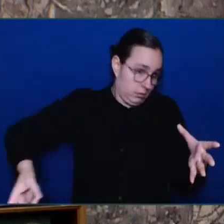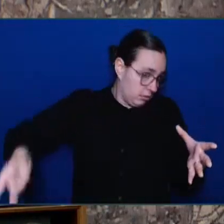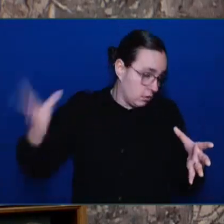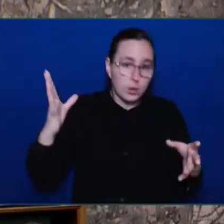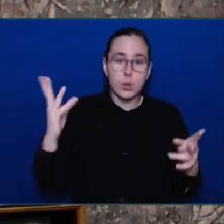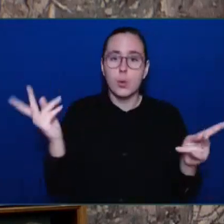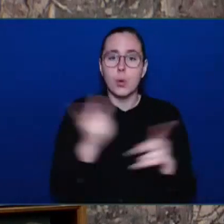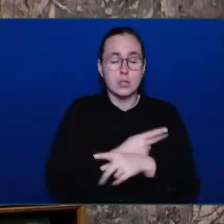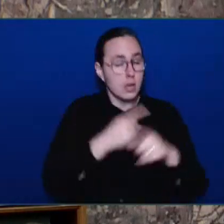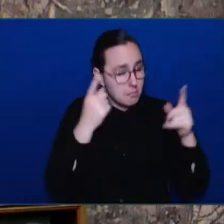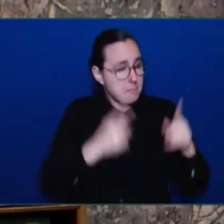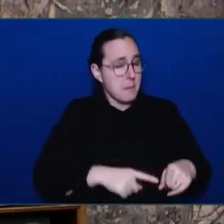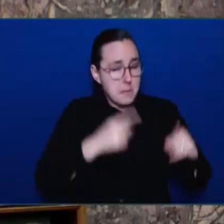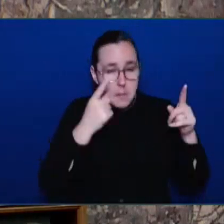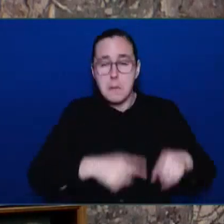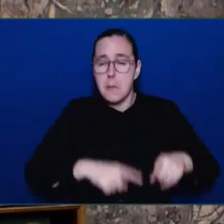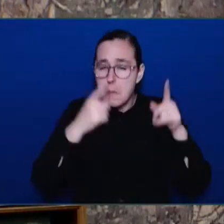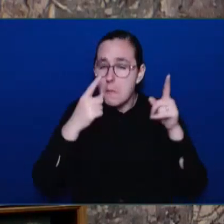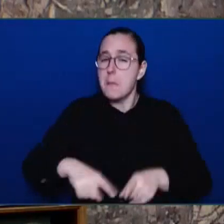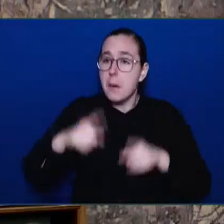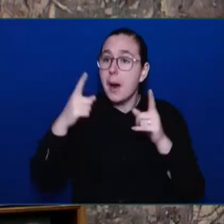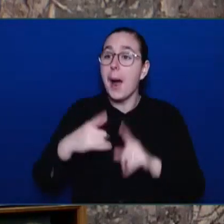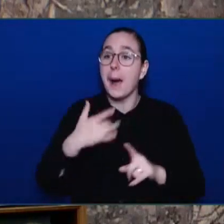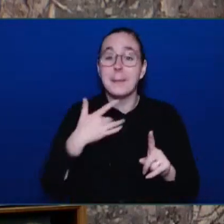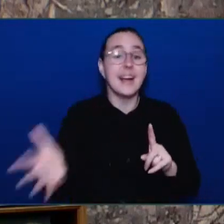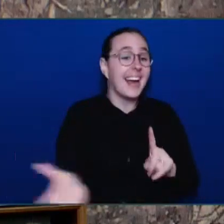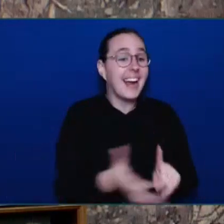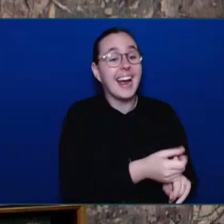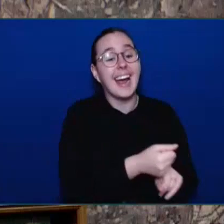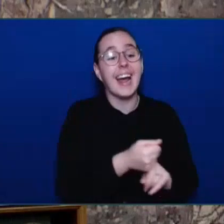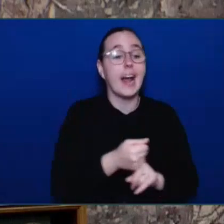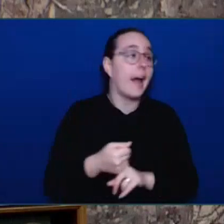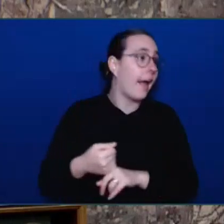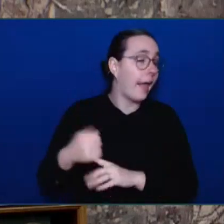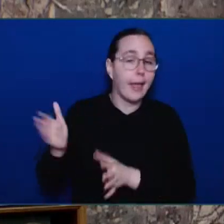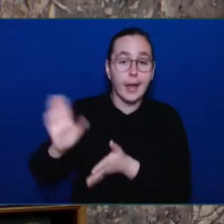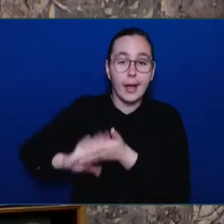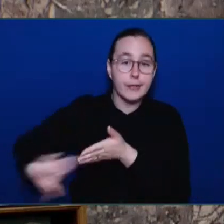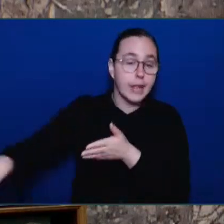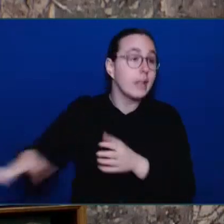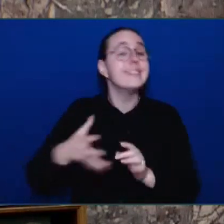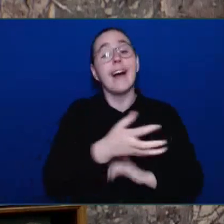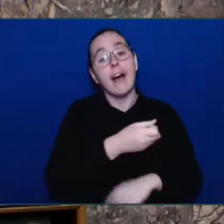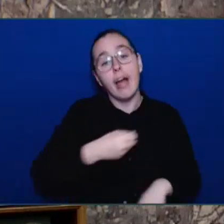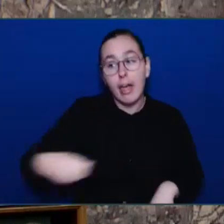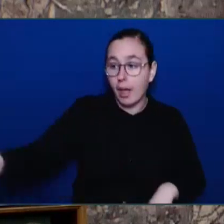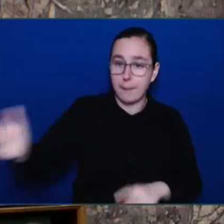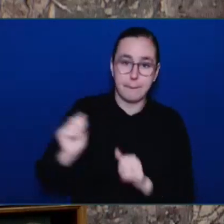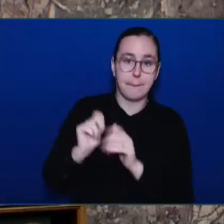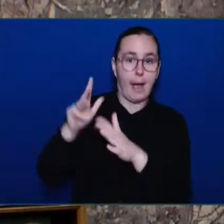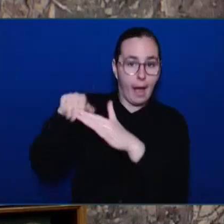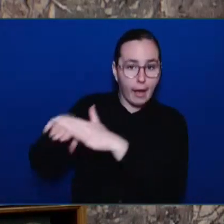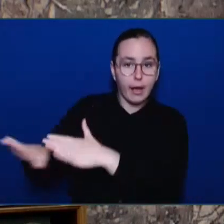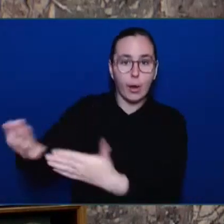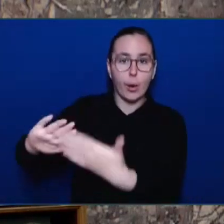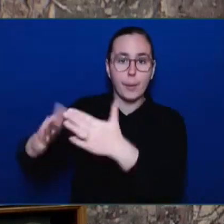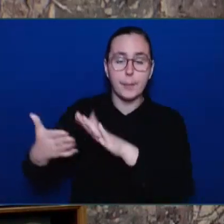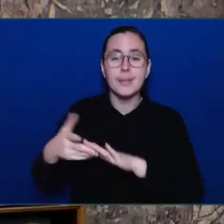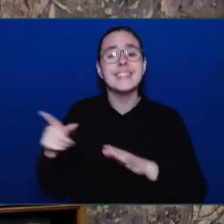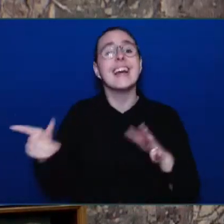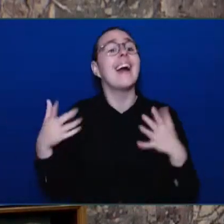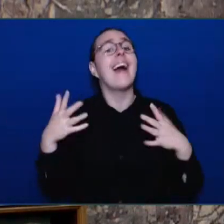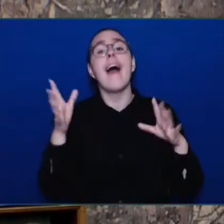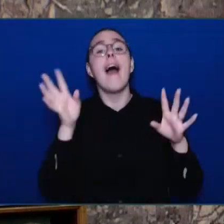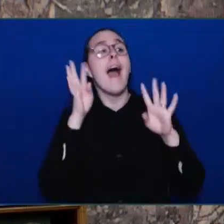as I say, under pressure, he announced a creative solution that was supposed to deal with this. Nothing changed.